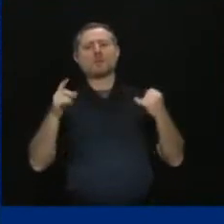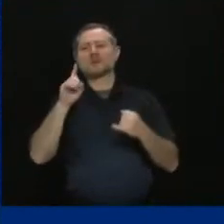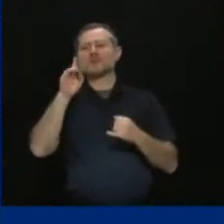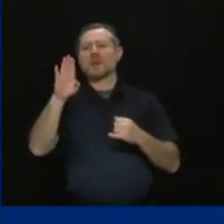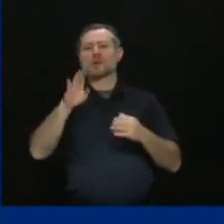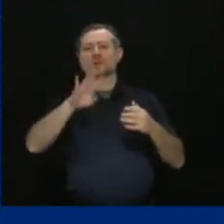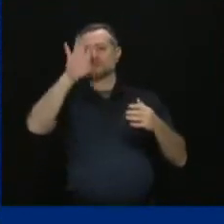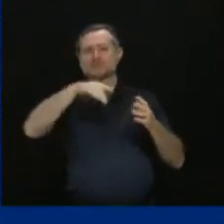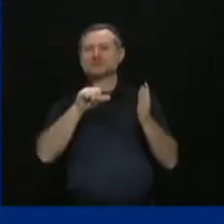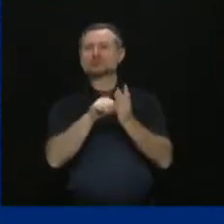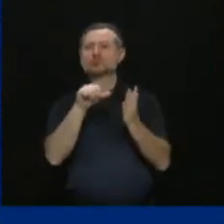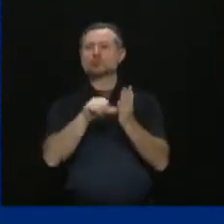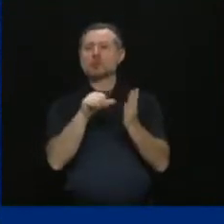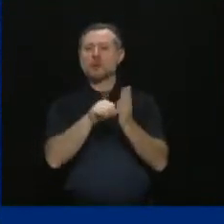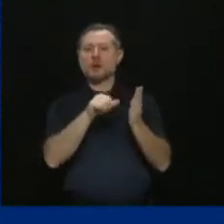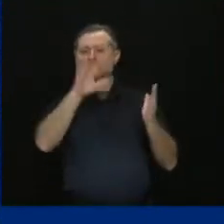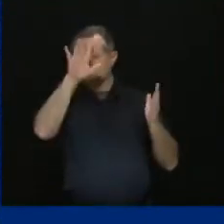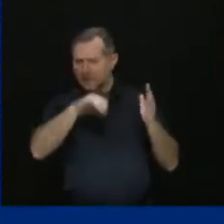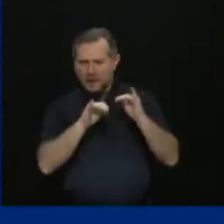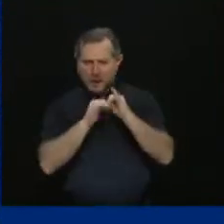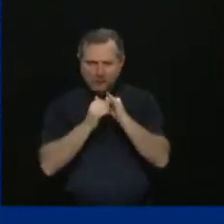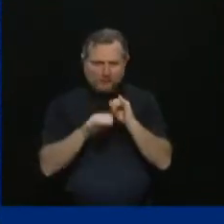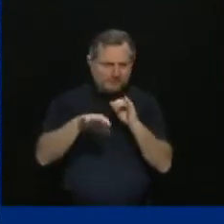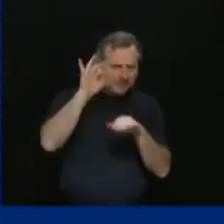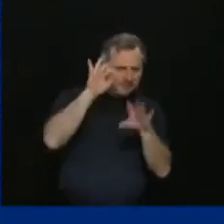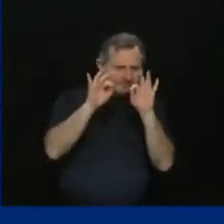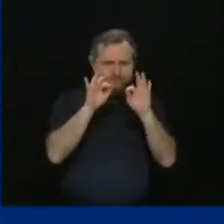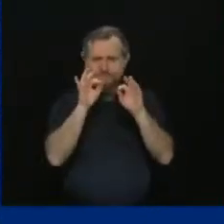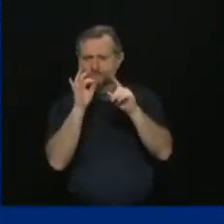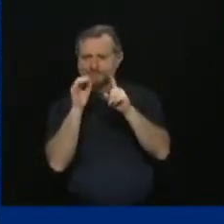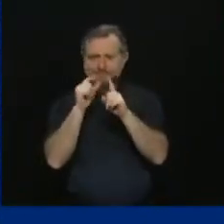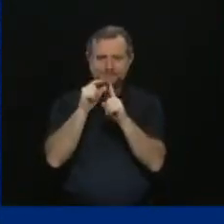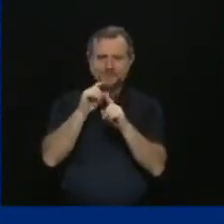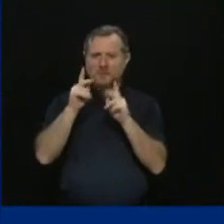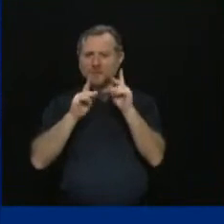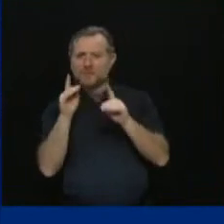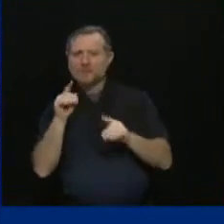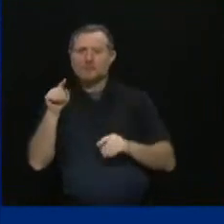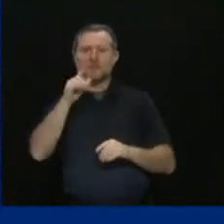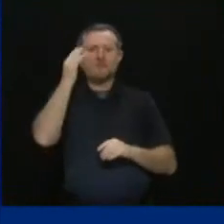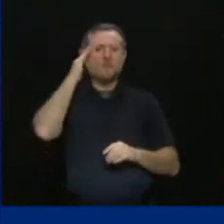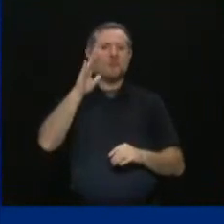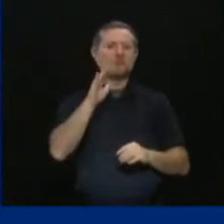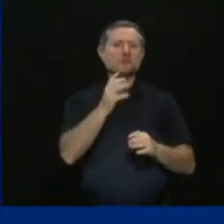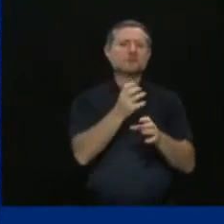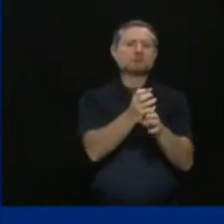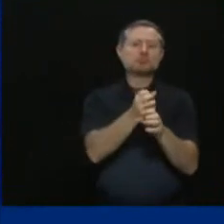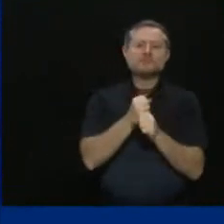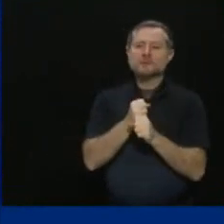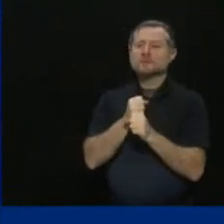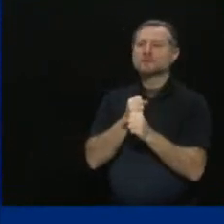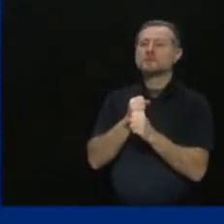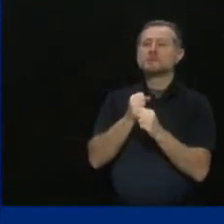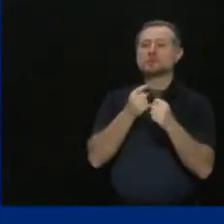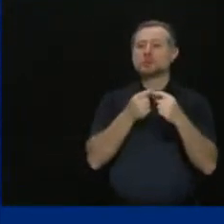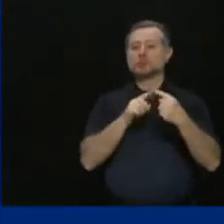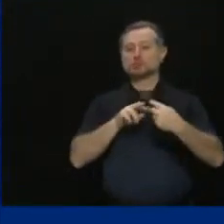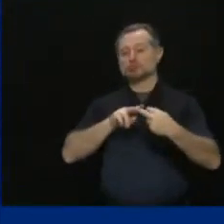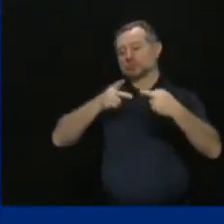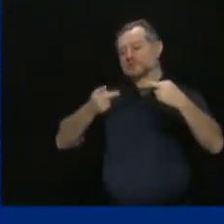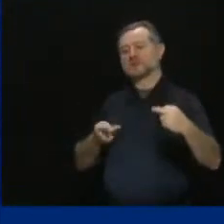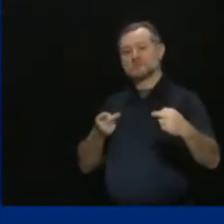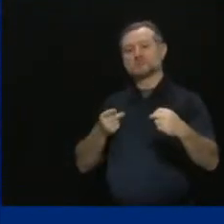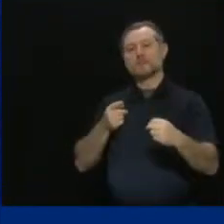opioid antagonists or reversal drugs? And I can't tell you how many first responders I've spoken to who said they have